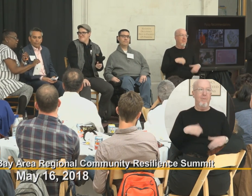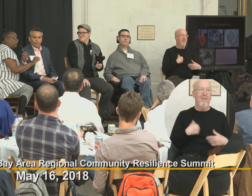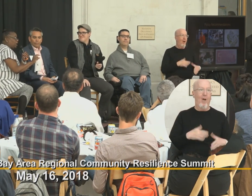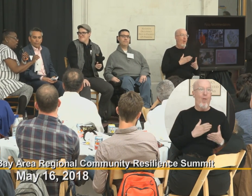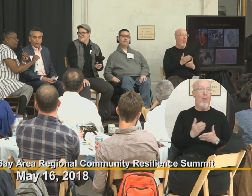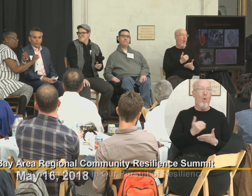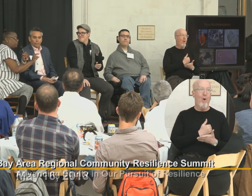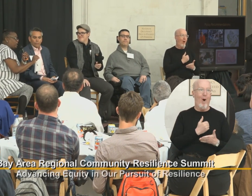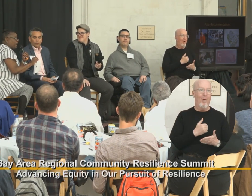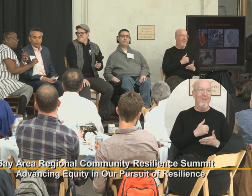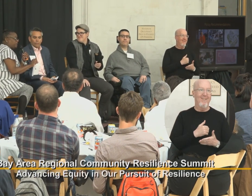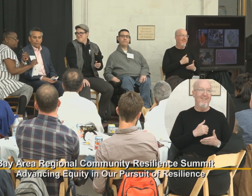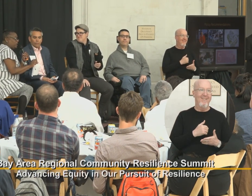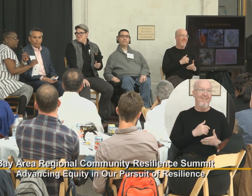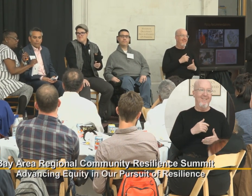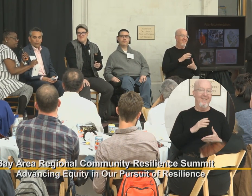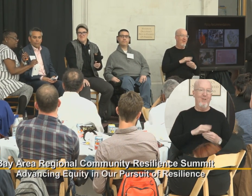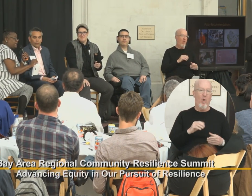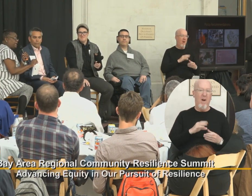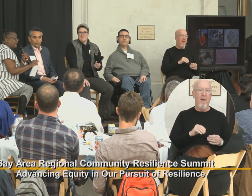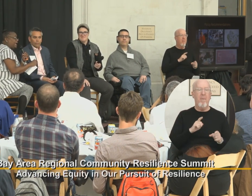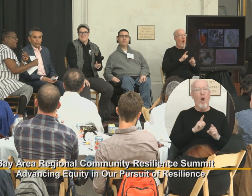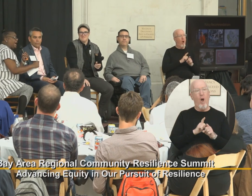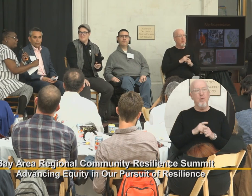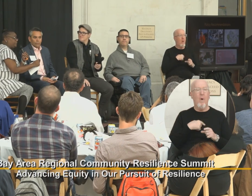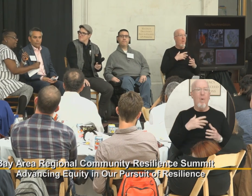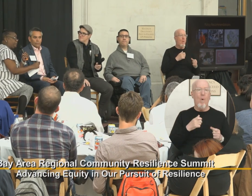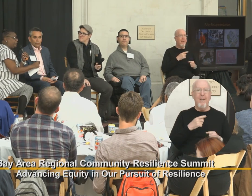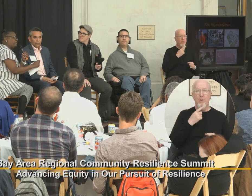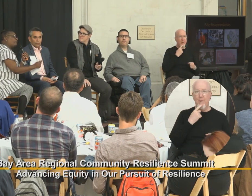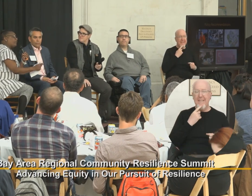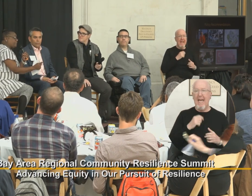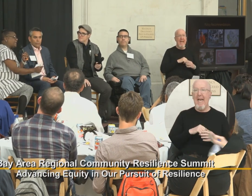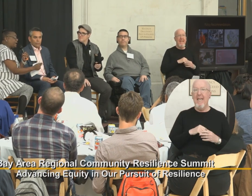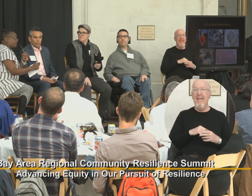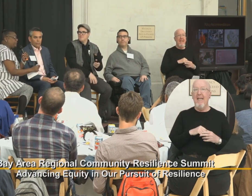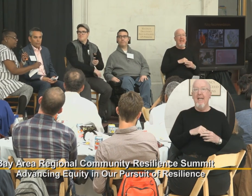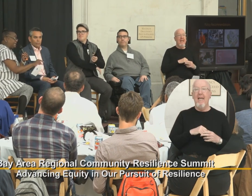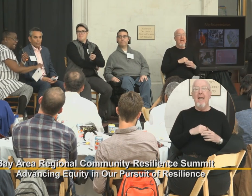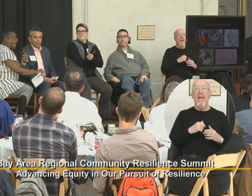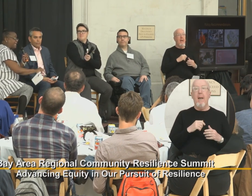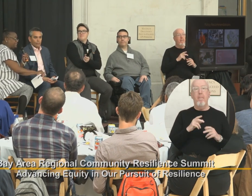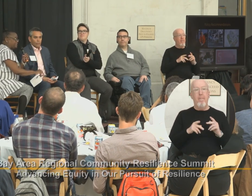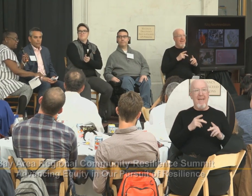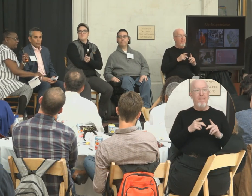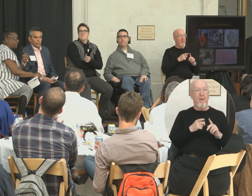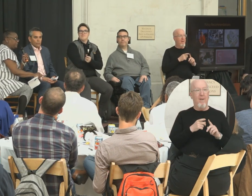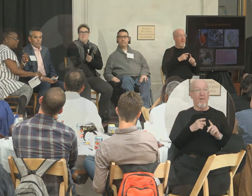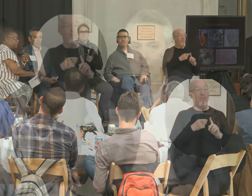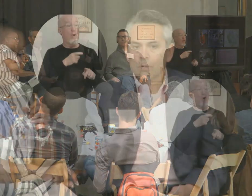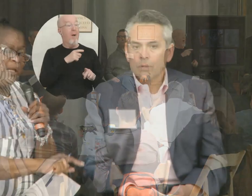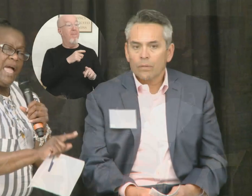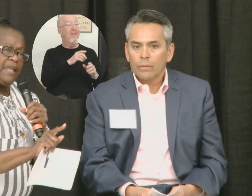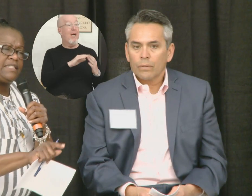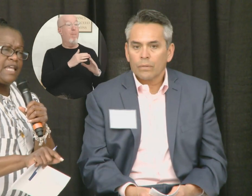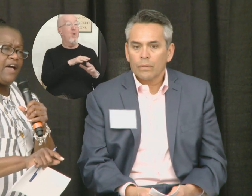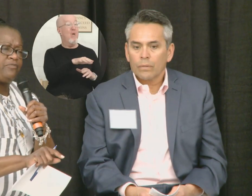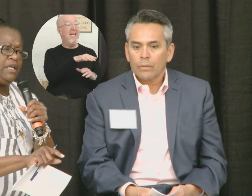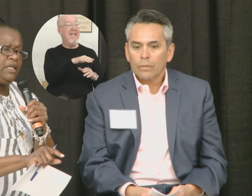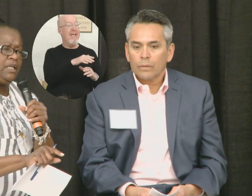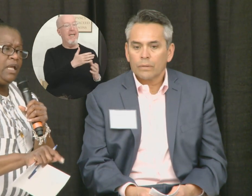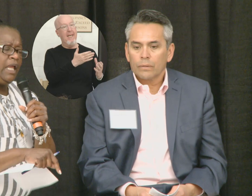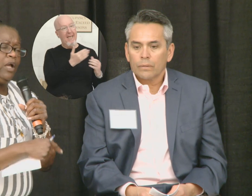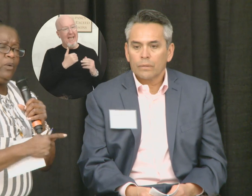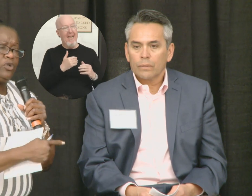But I wanted to also say having people from that community at the table. I had a